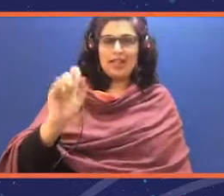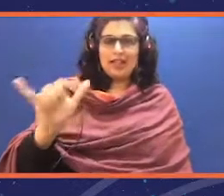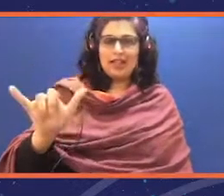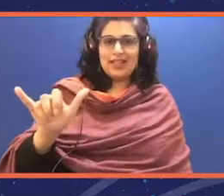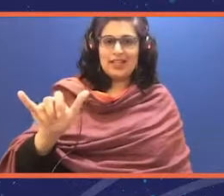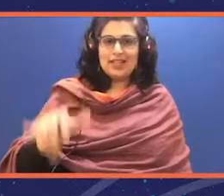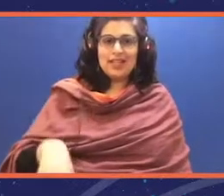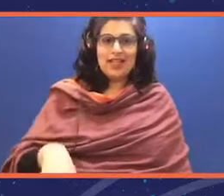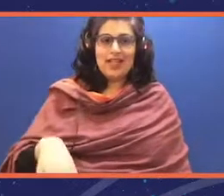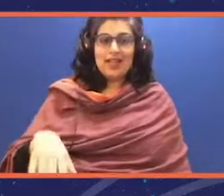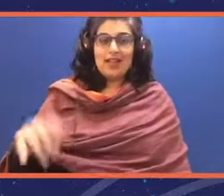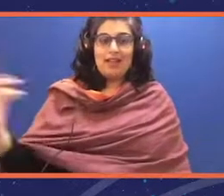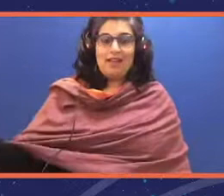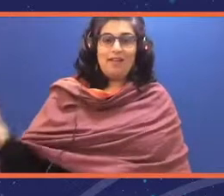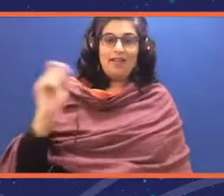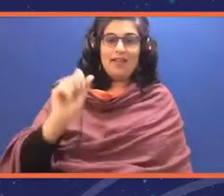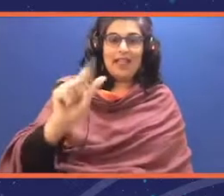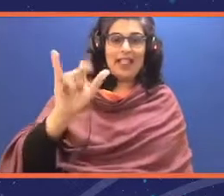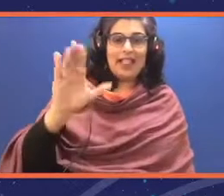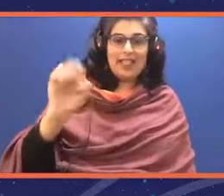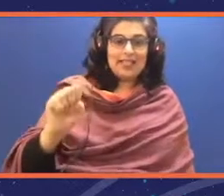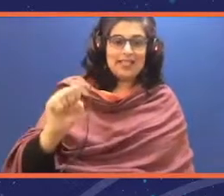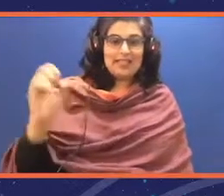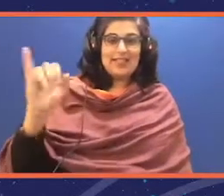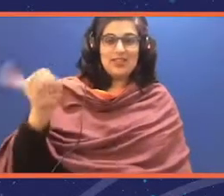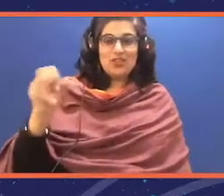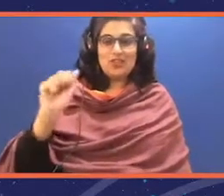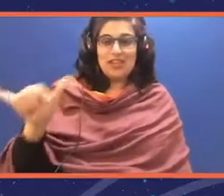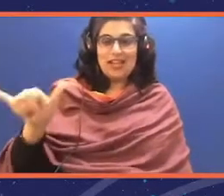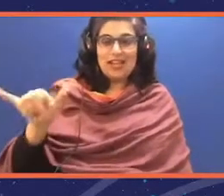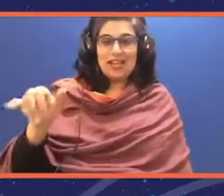Alice, Jay, and Nalia.